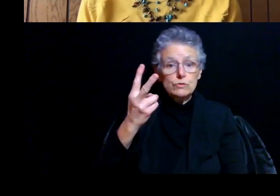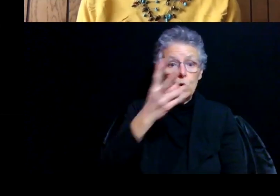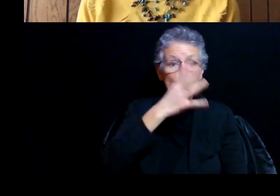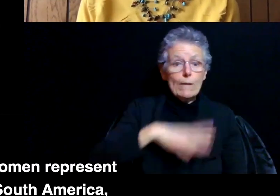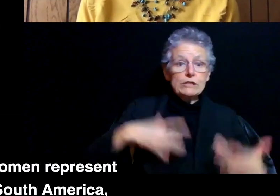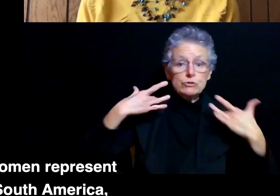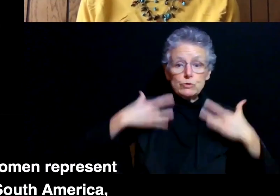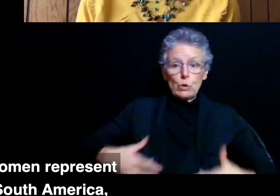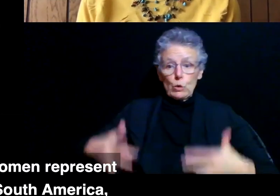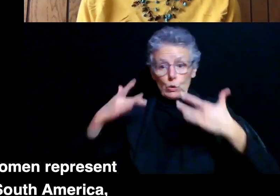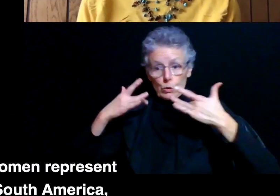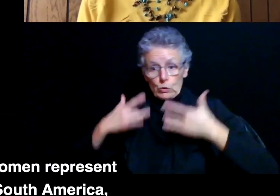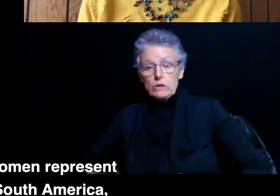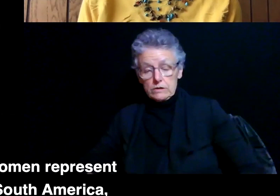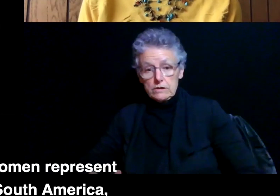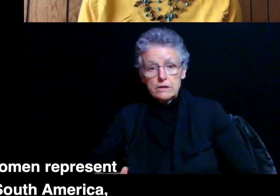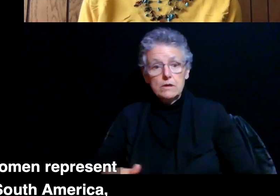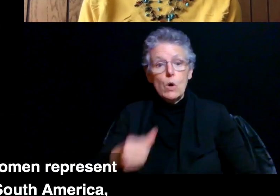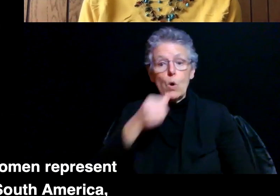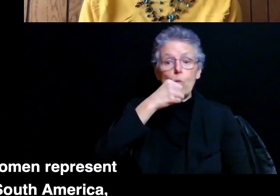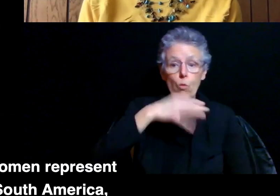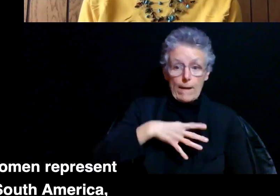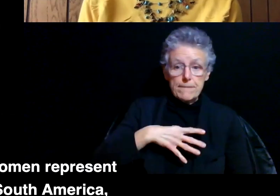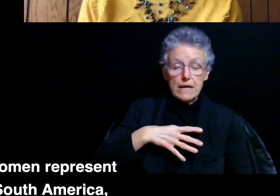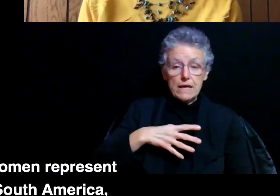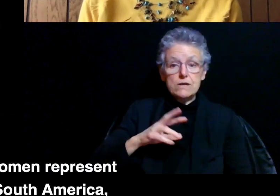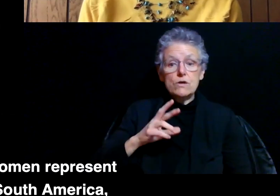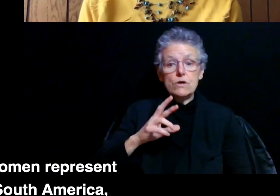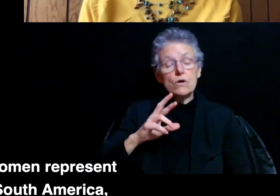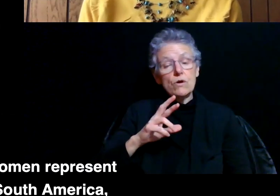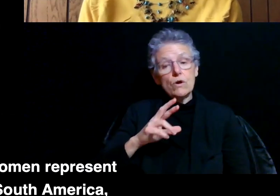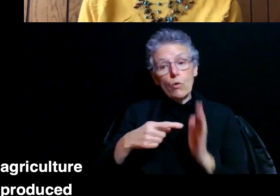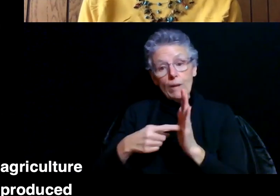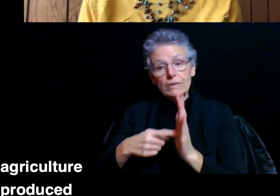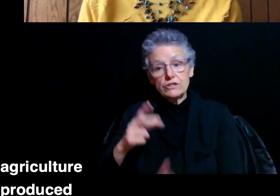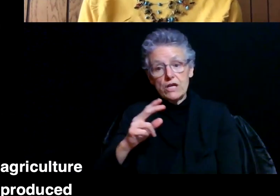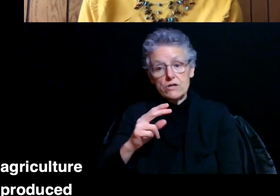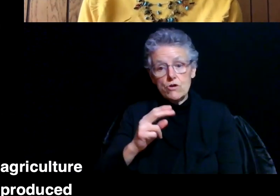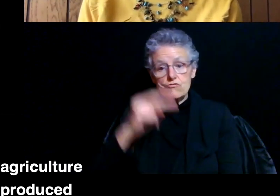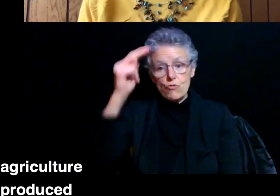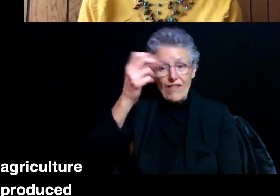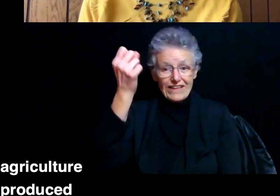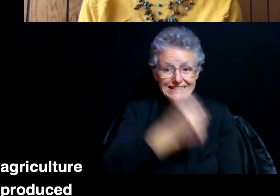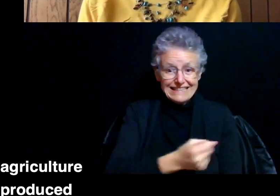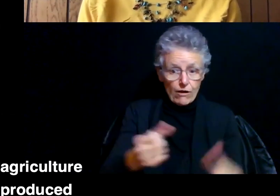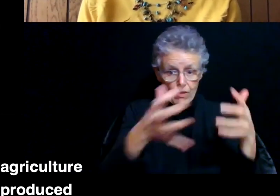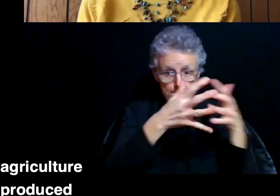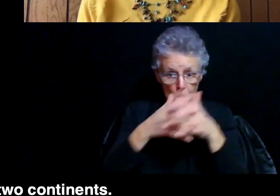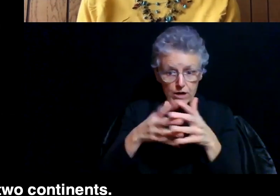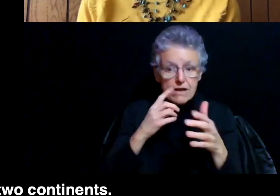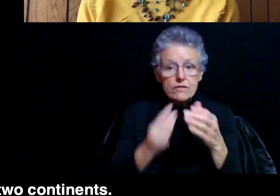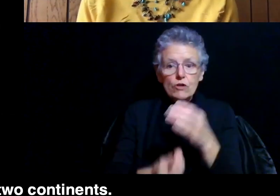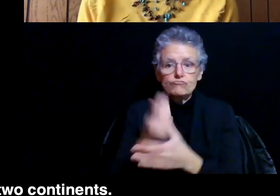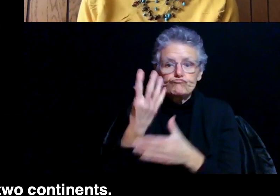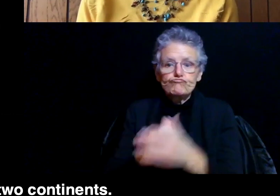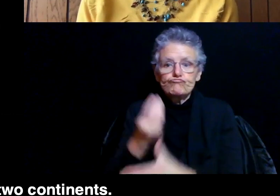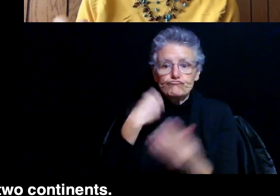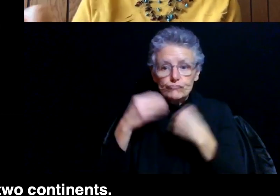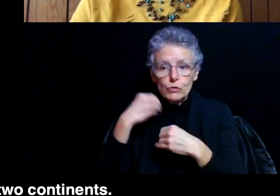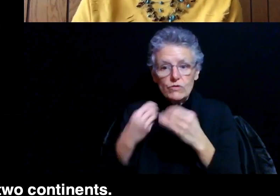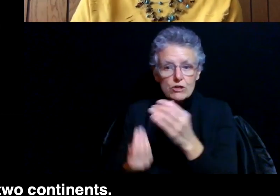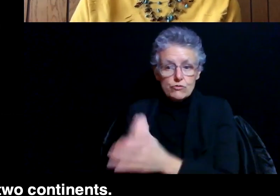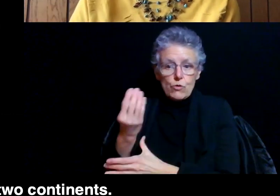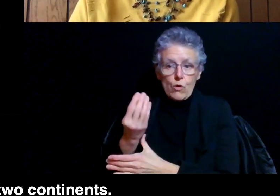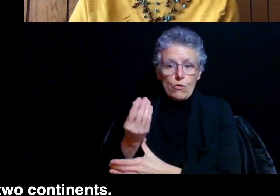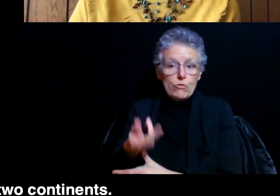and these women represent North and South America and the agriculture that is produced from